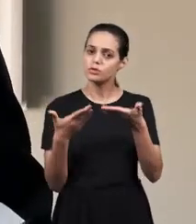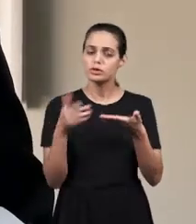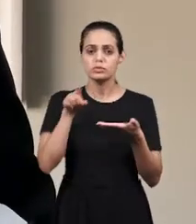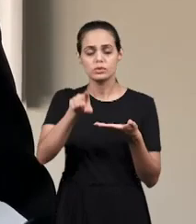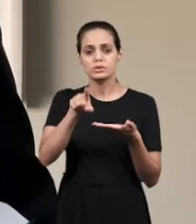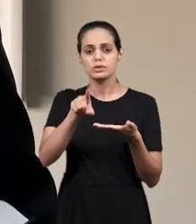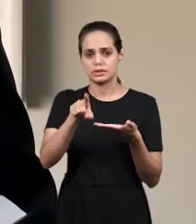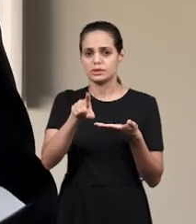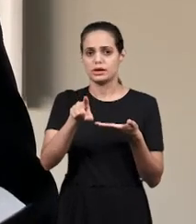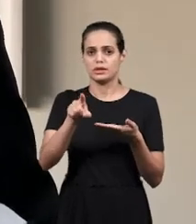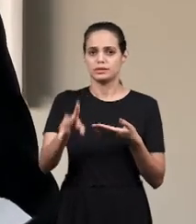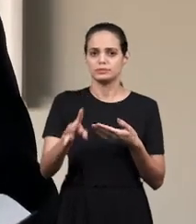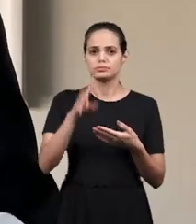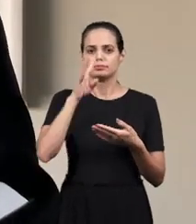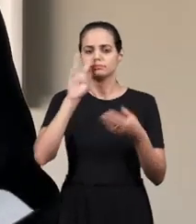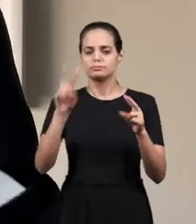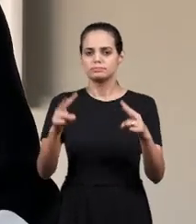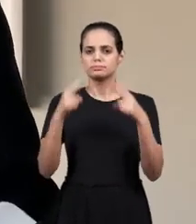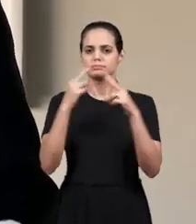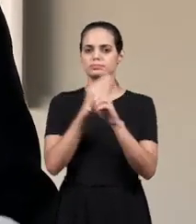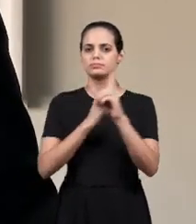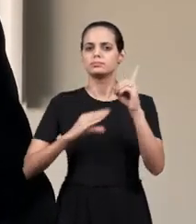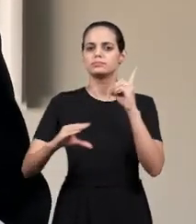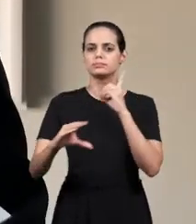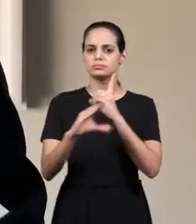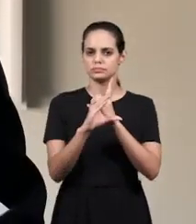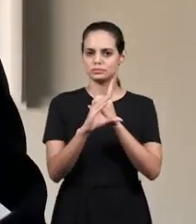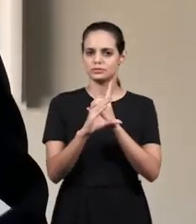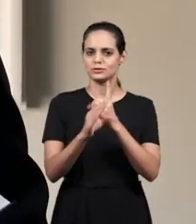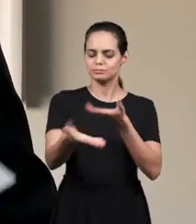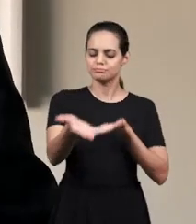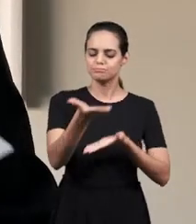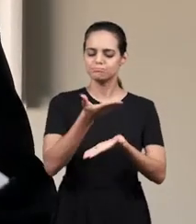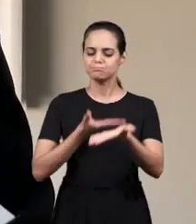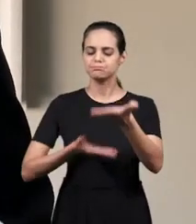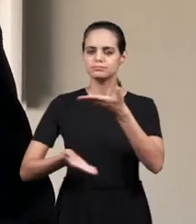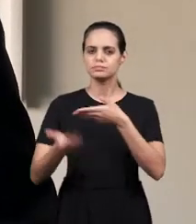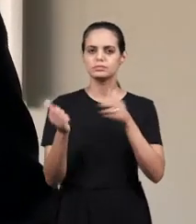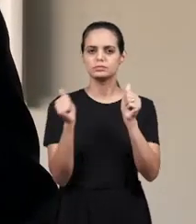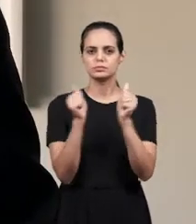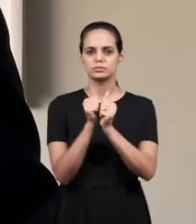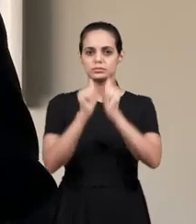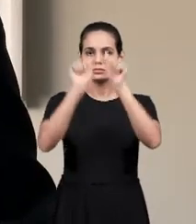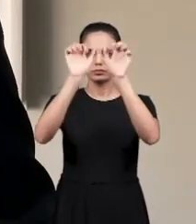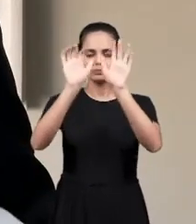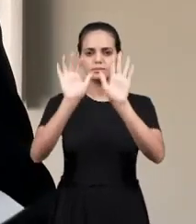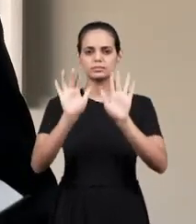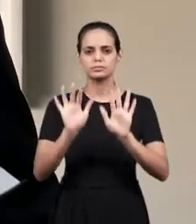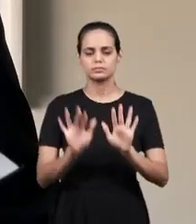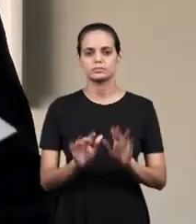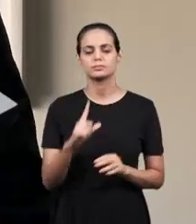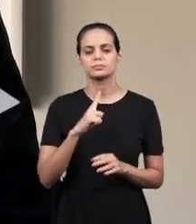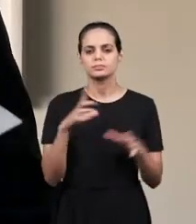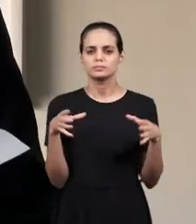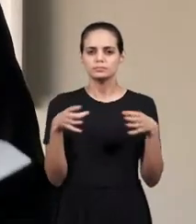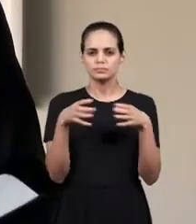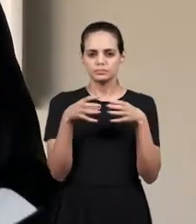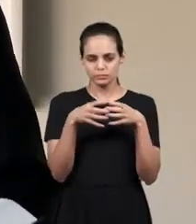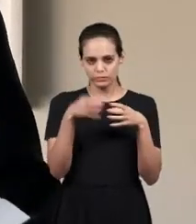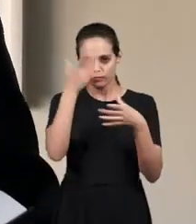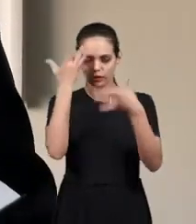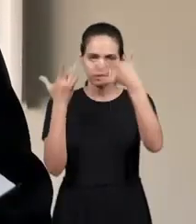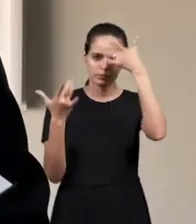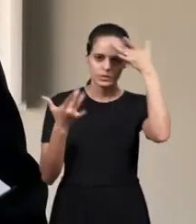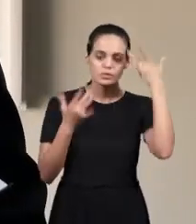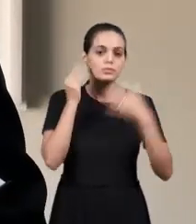share with us and with us this blessing. There's a group of people who have been having marvelous experiences with the Lord